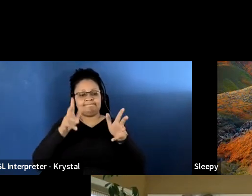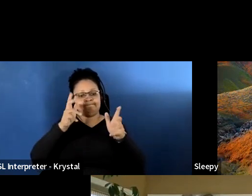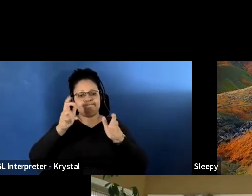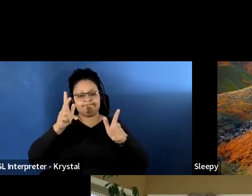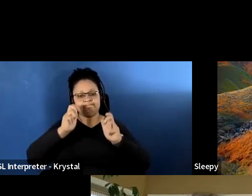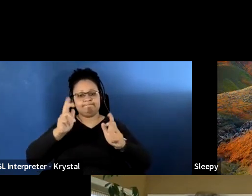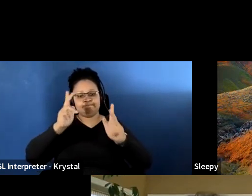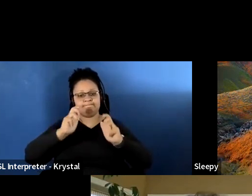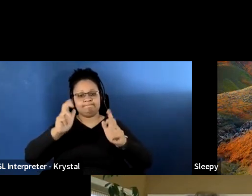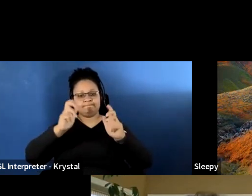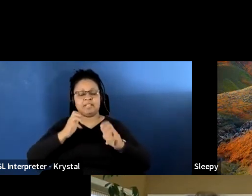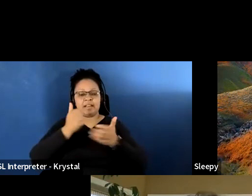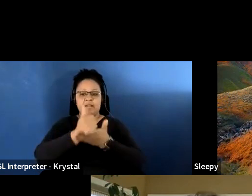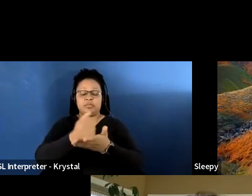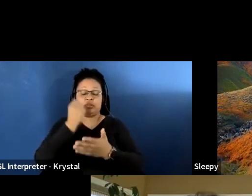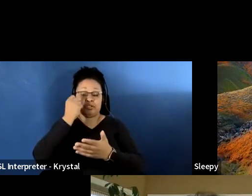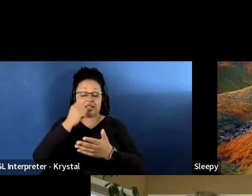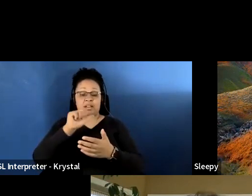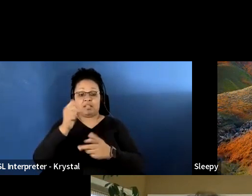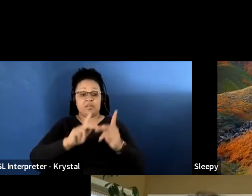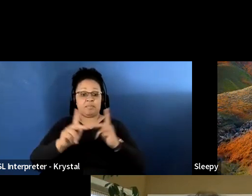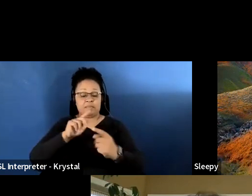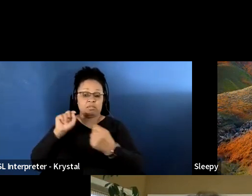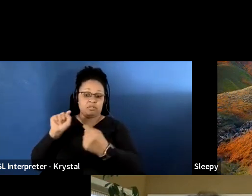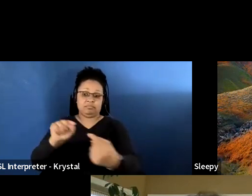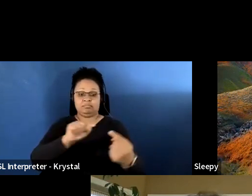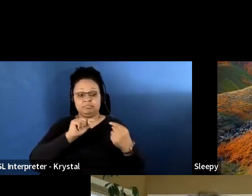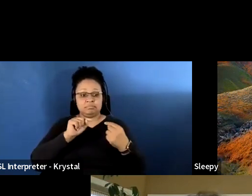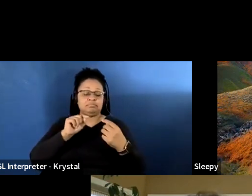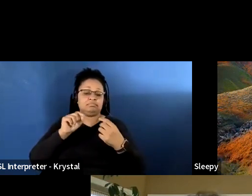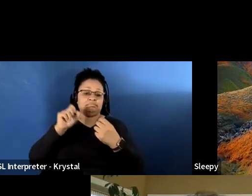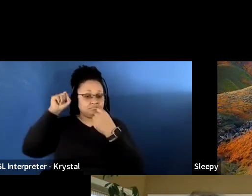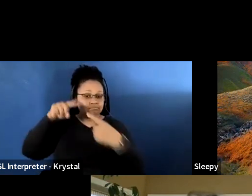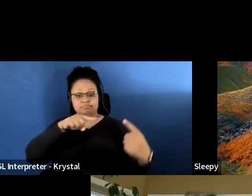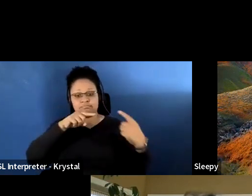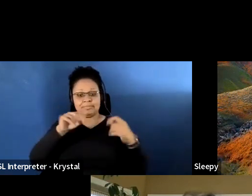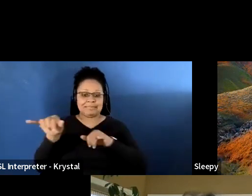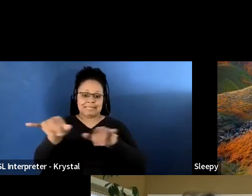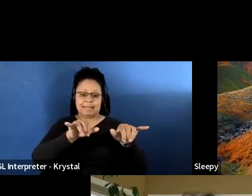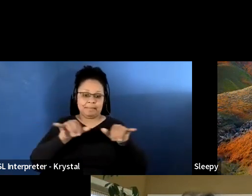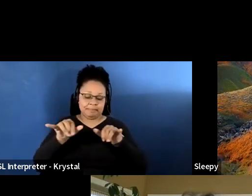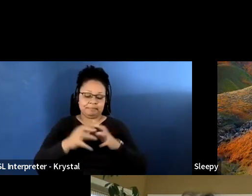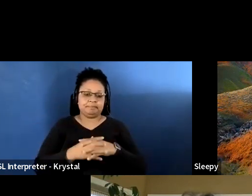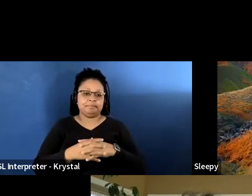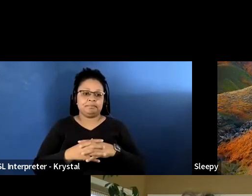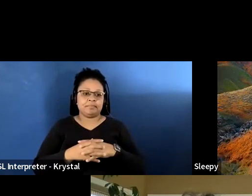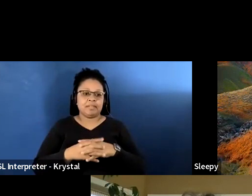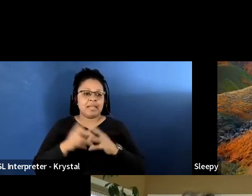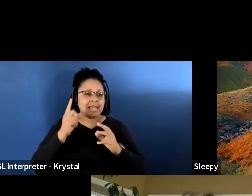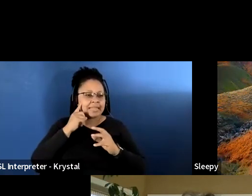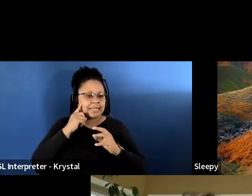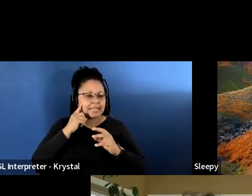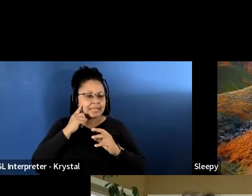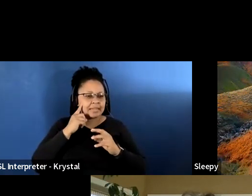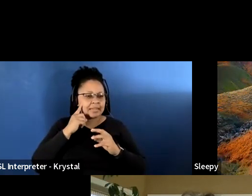realize that other people are facing some of the things that we are. I believe there's a Discord.